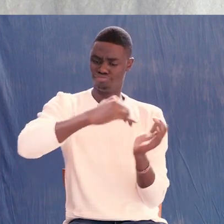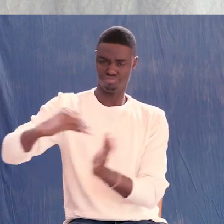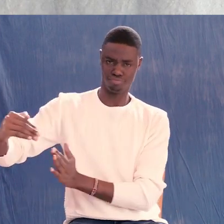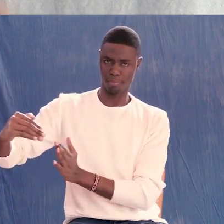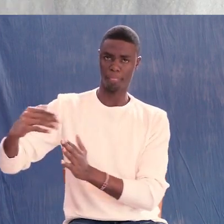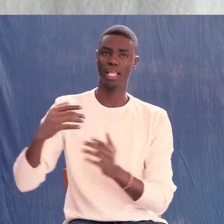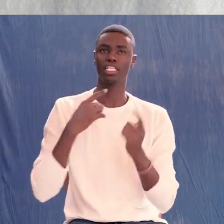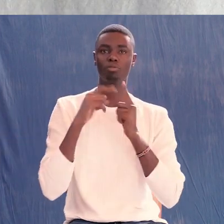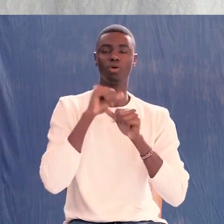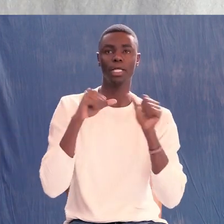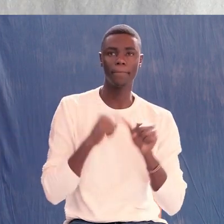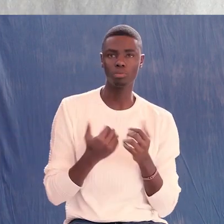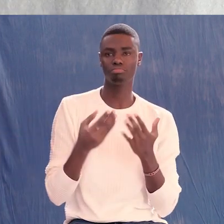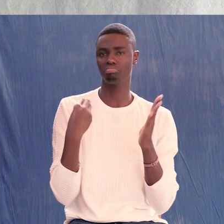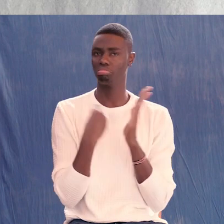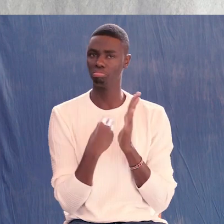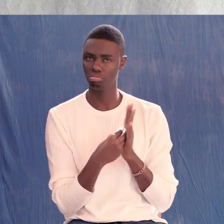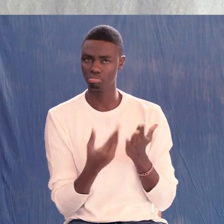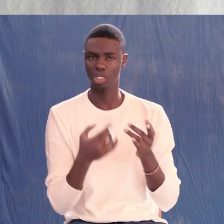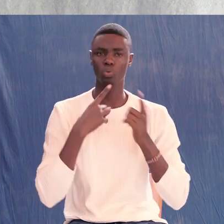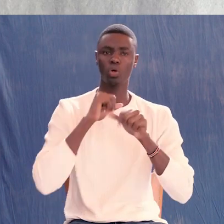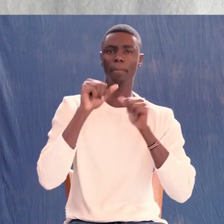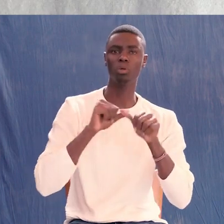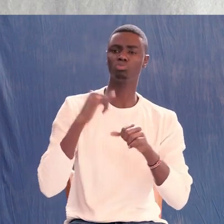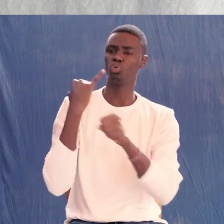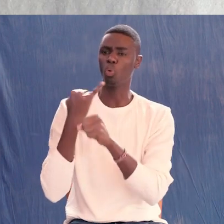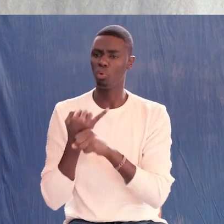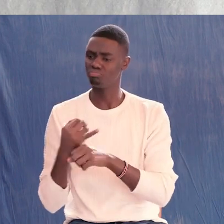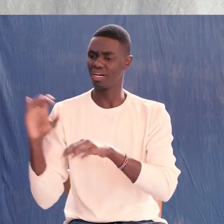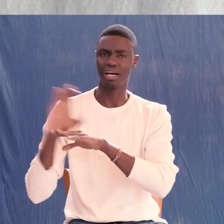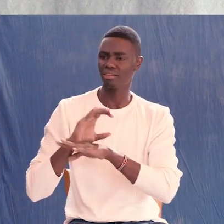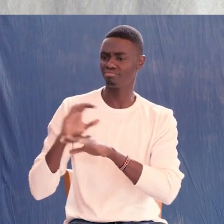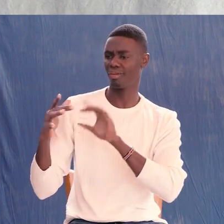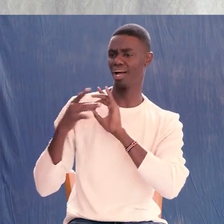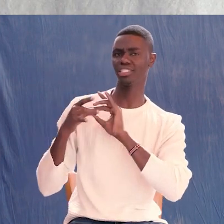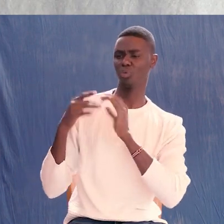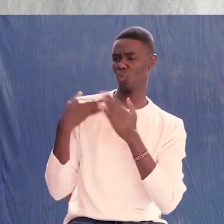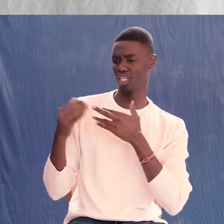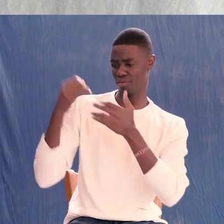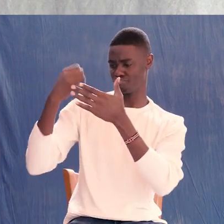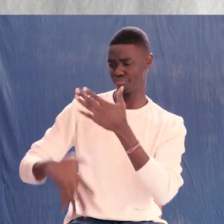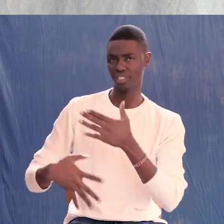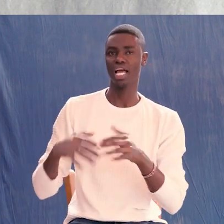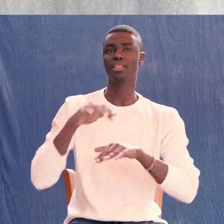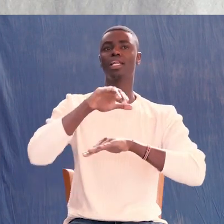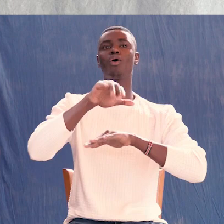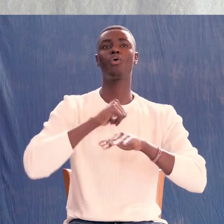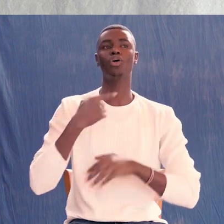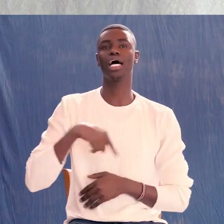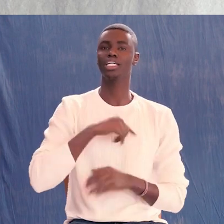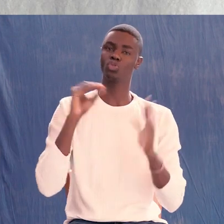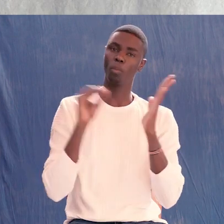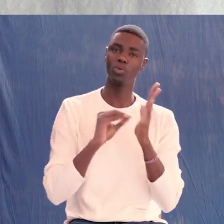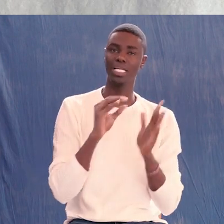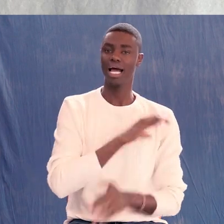He spoke about cash. He spoke about career. He spoke about culture. And he called us to put Christ first.